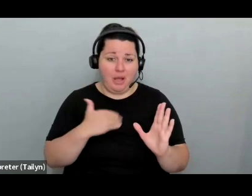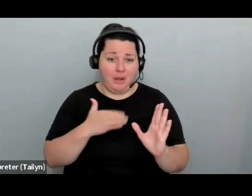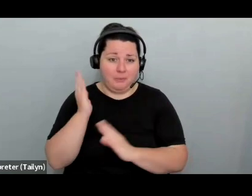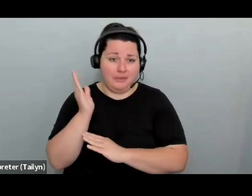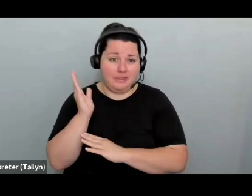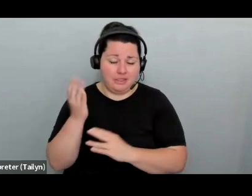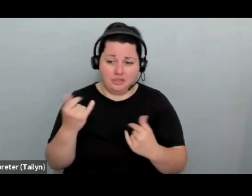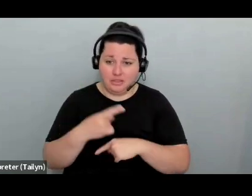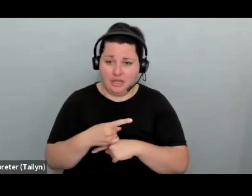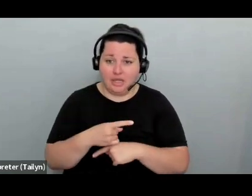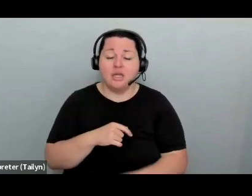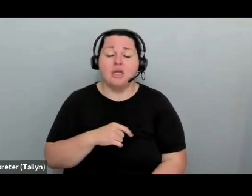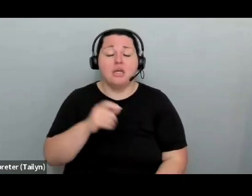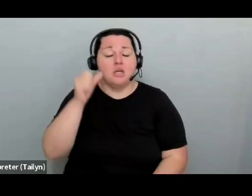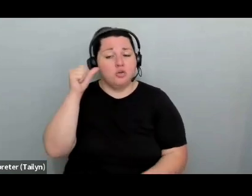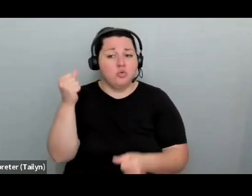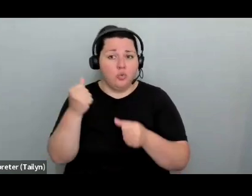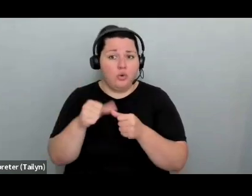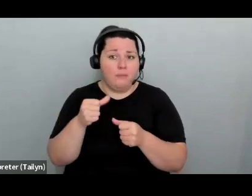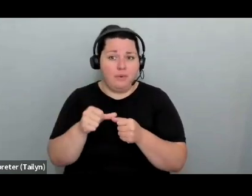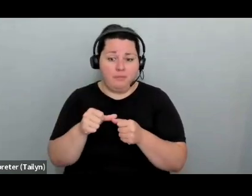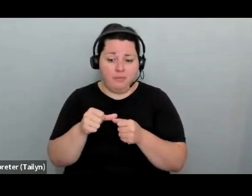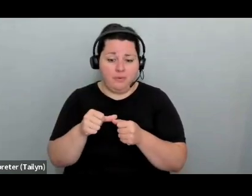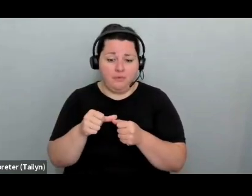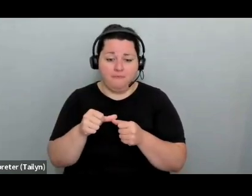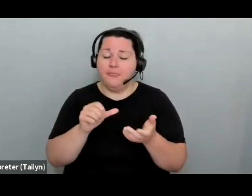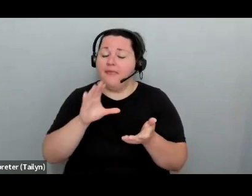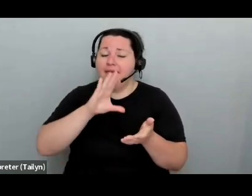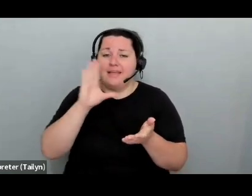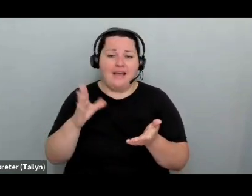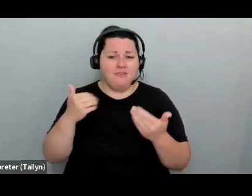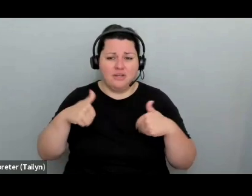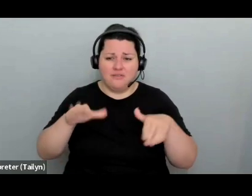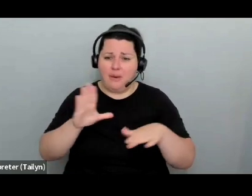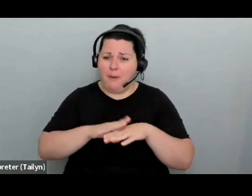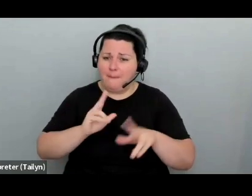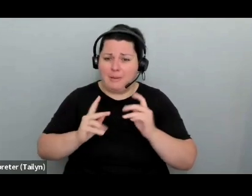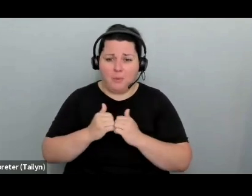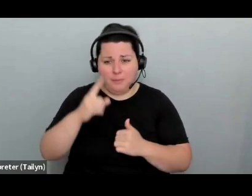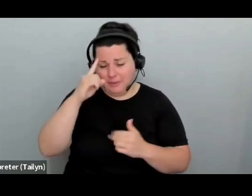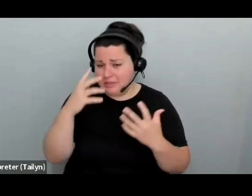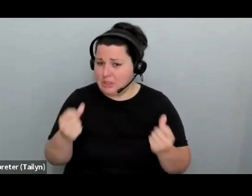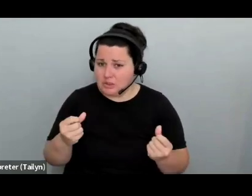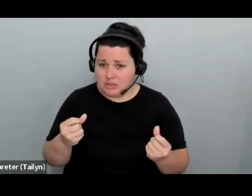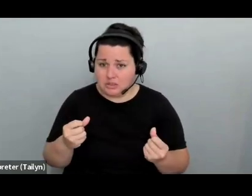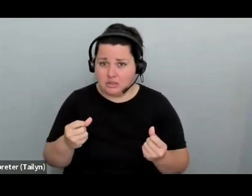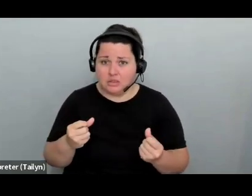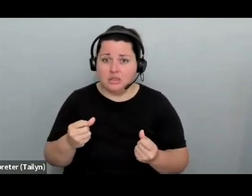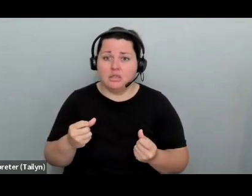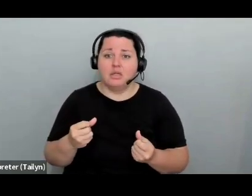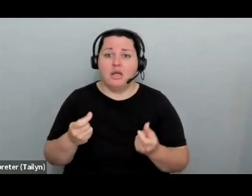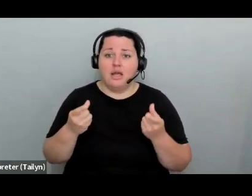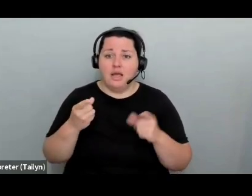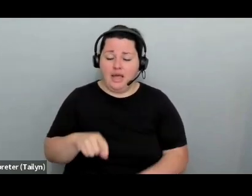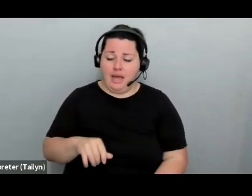today. And always remember, never give up on someone with mental illness. When the I is